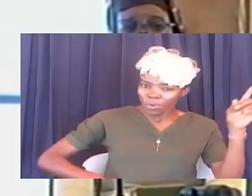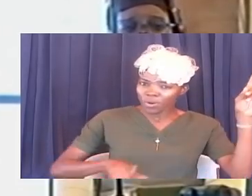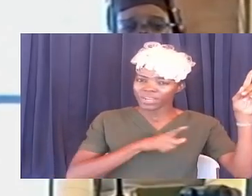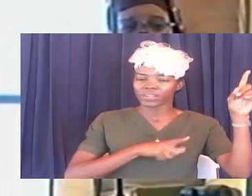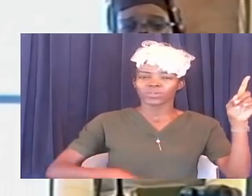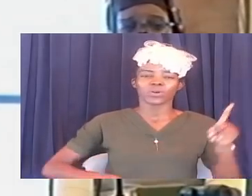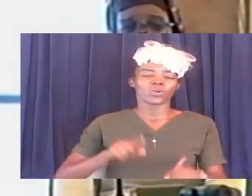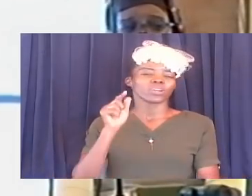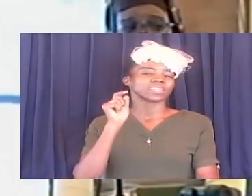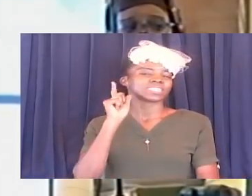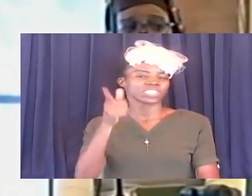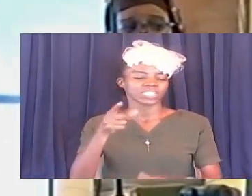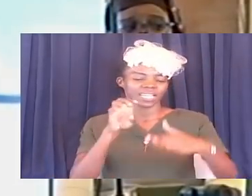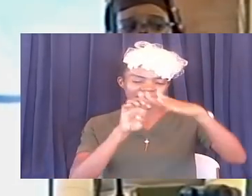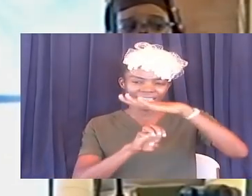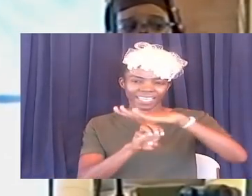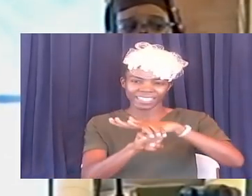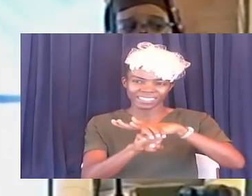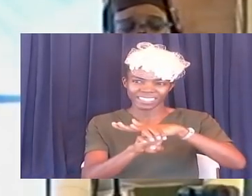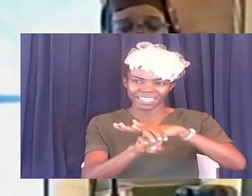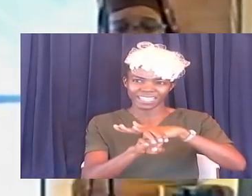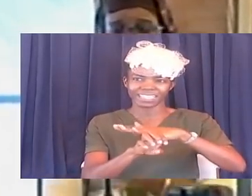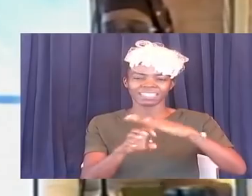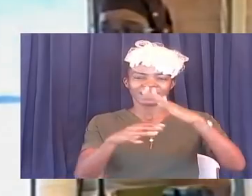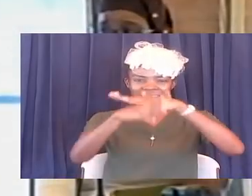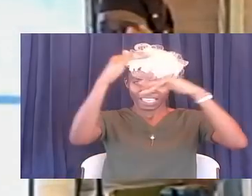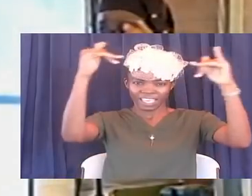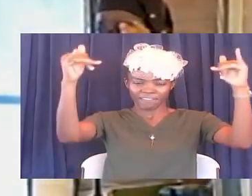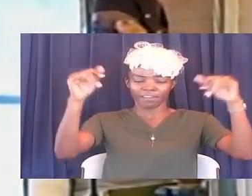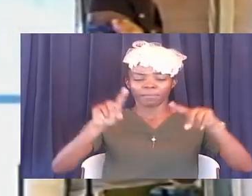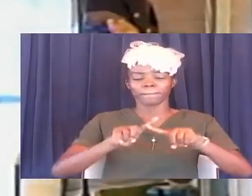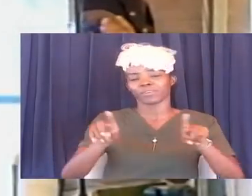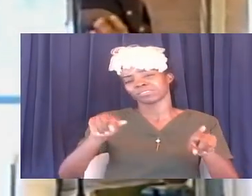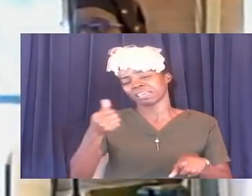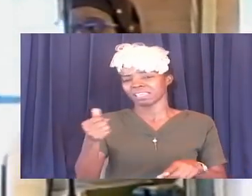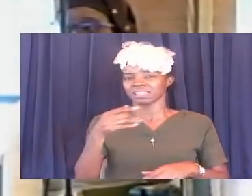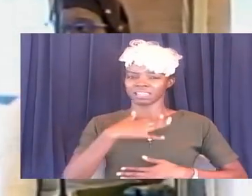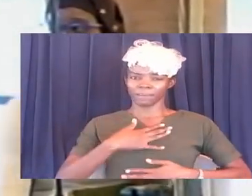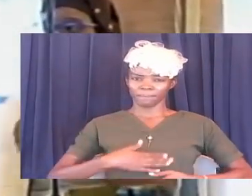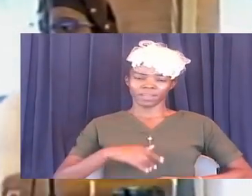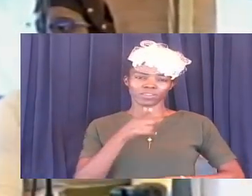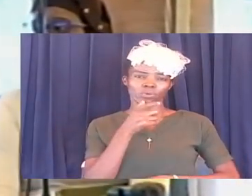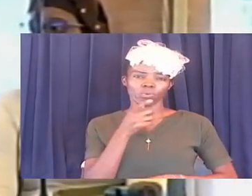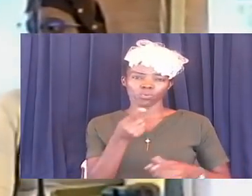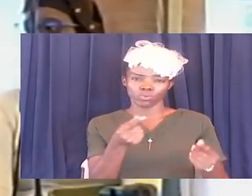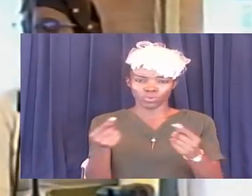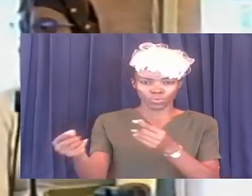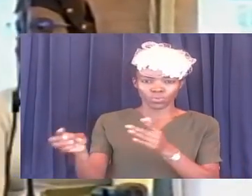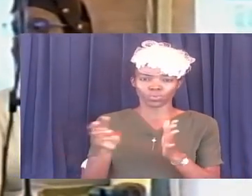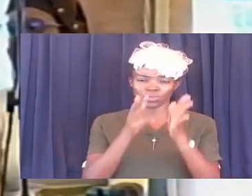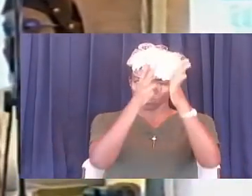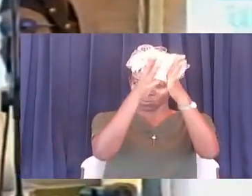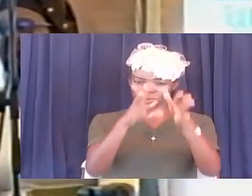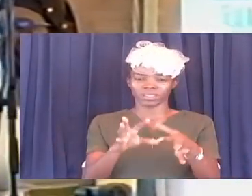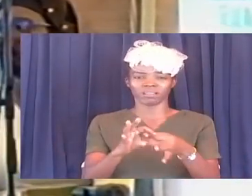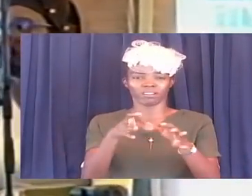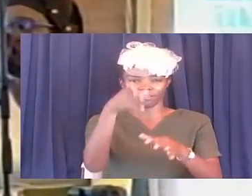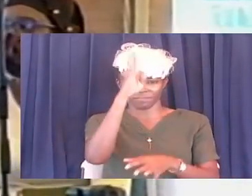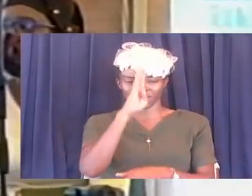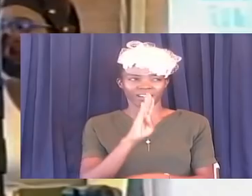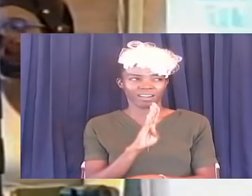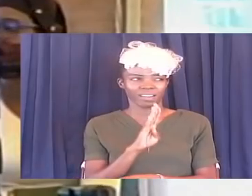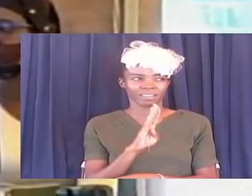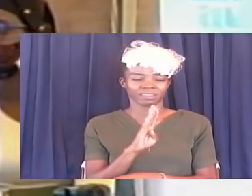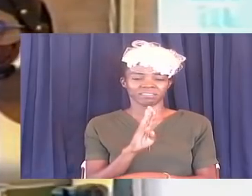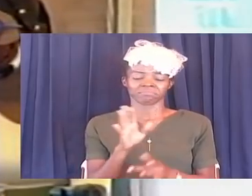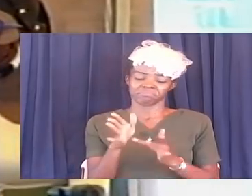Hallelujah. But he that doeth the will of God. The Lord says that you will know them